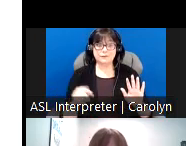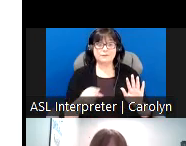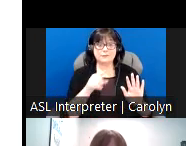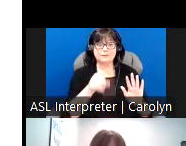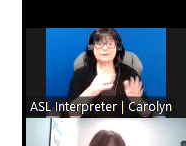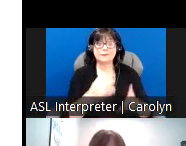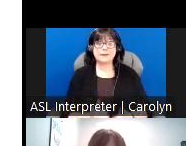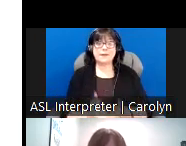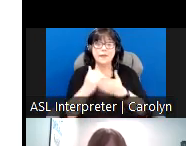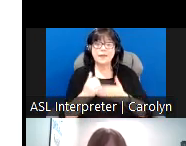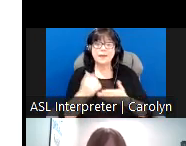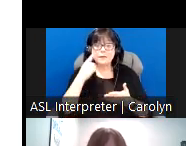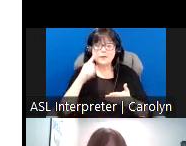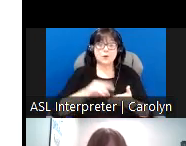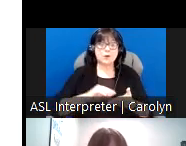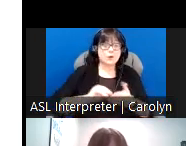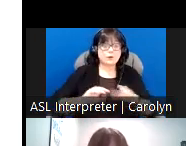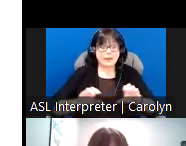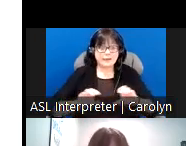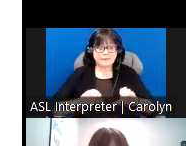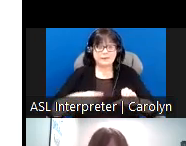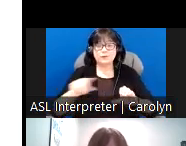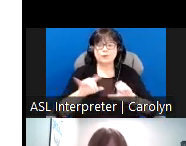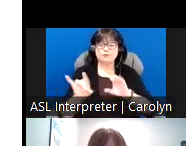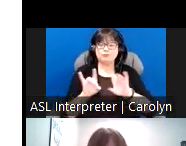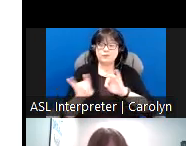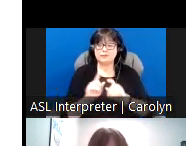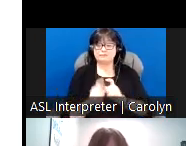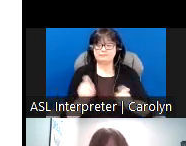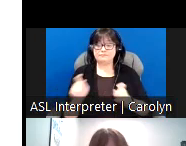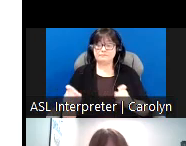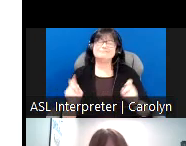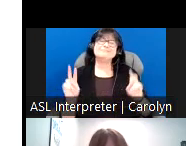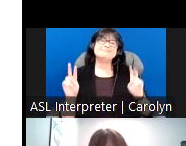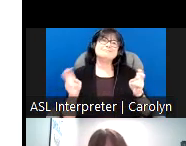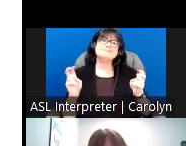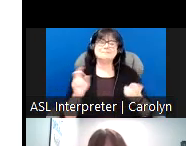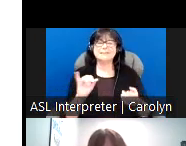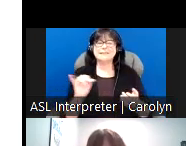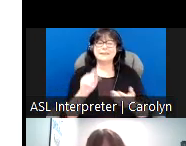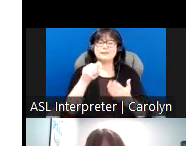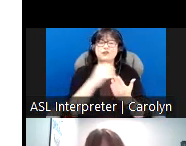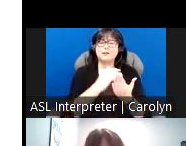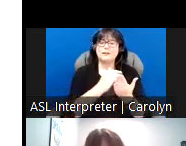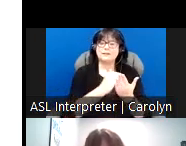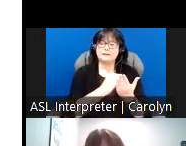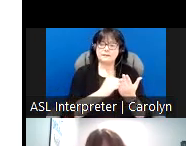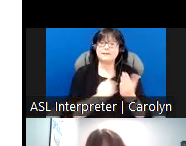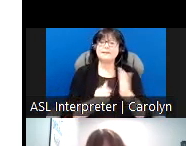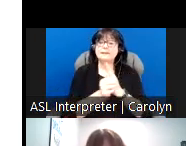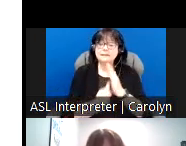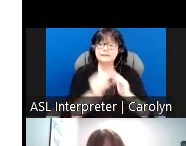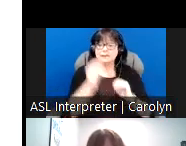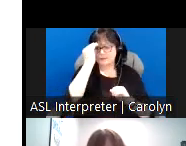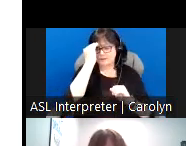selection. So basically, if you were to look at it, you will see it's a checklist of skills and knowledge in all 6